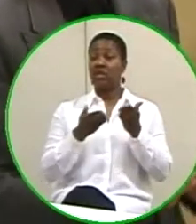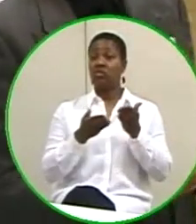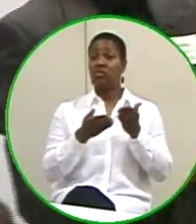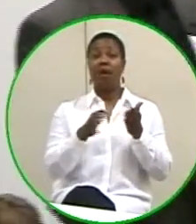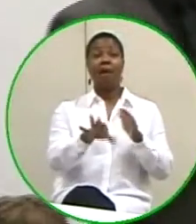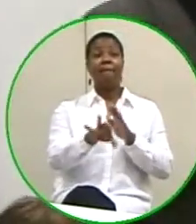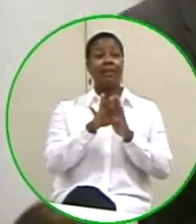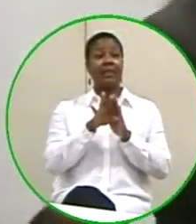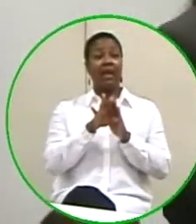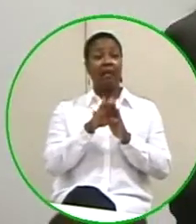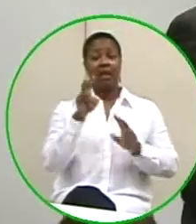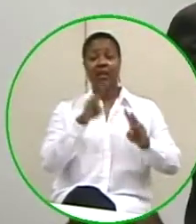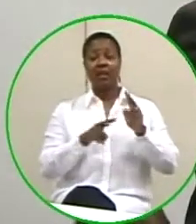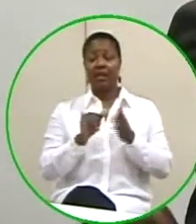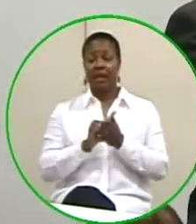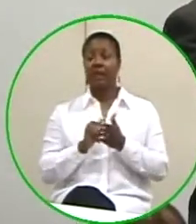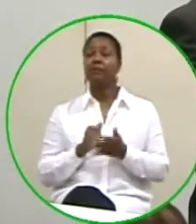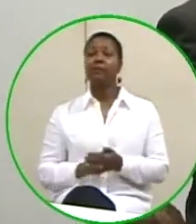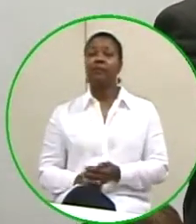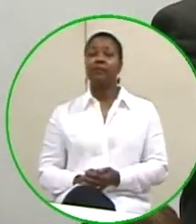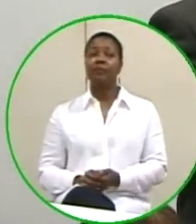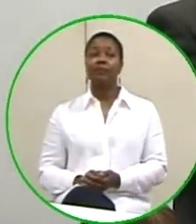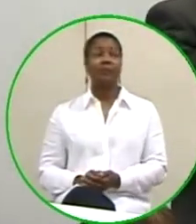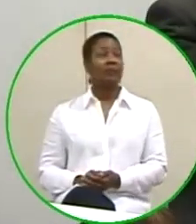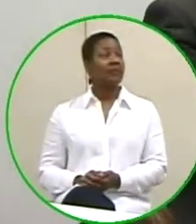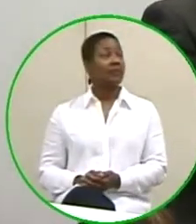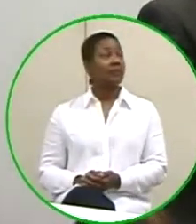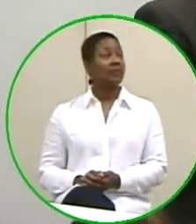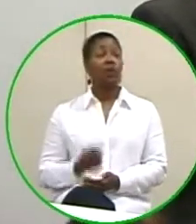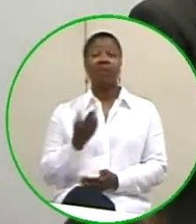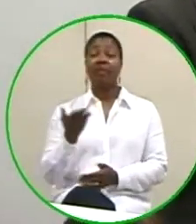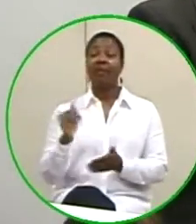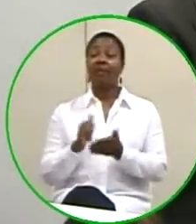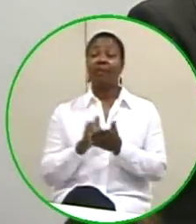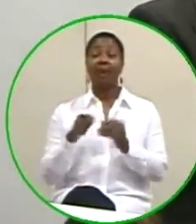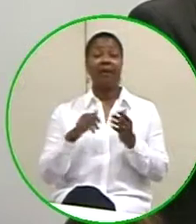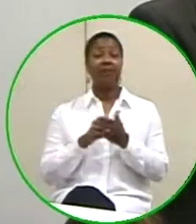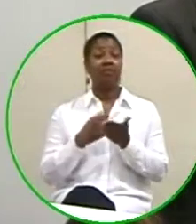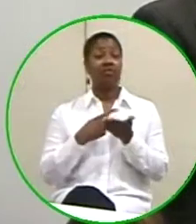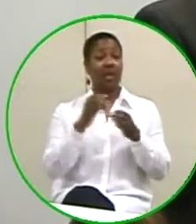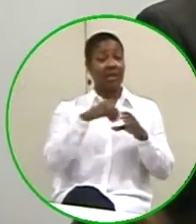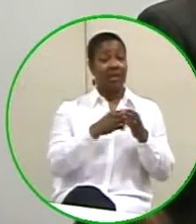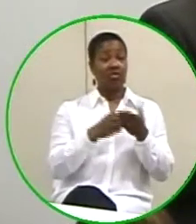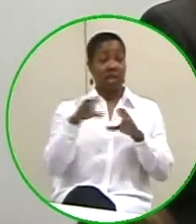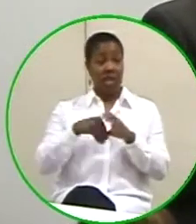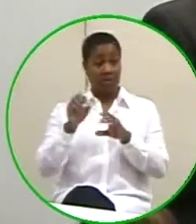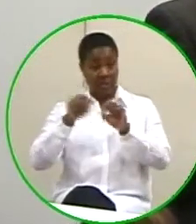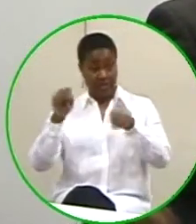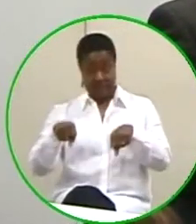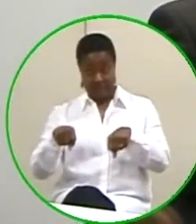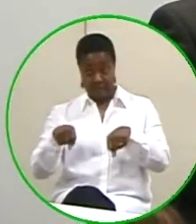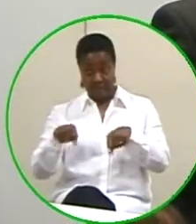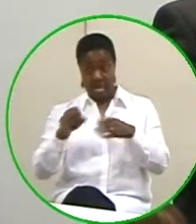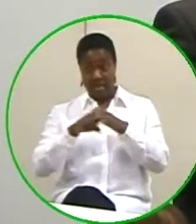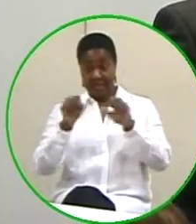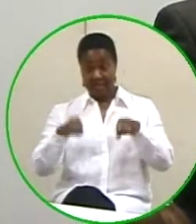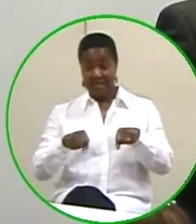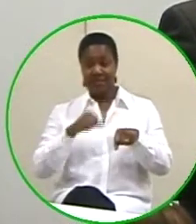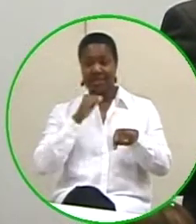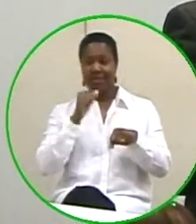look at that. One of the things that, and I'll get to your question in just a second, one of the things about the check-in, check-out system, it's